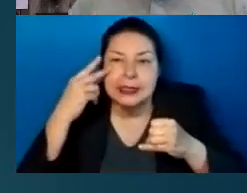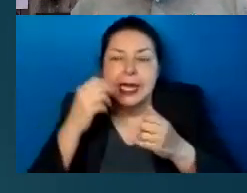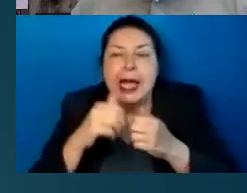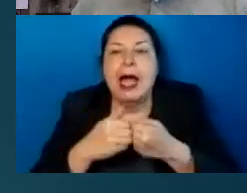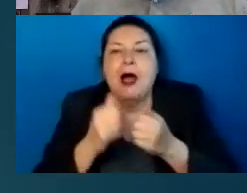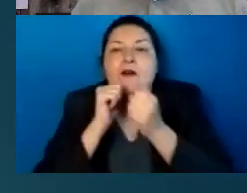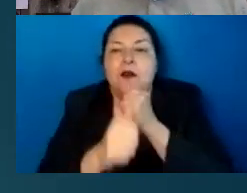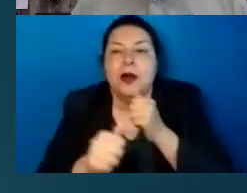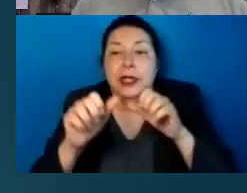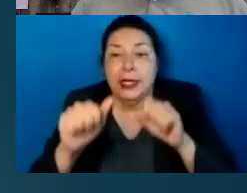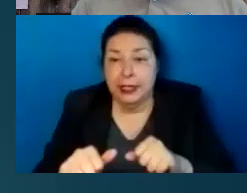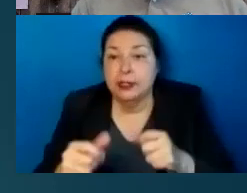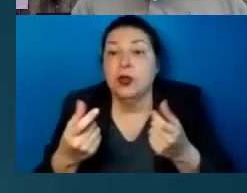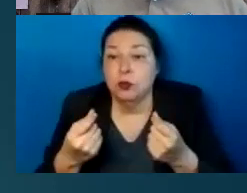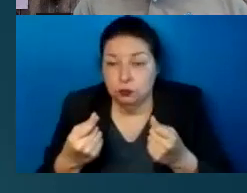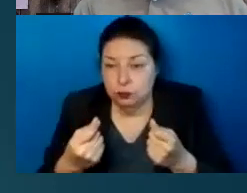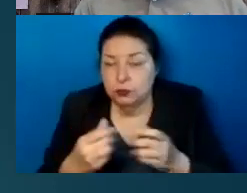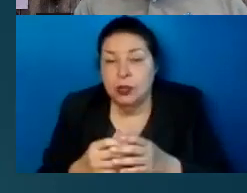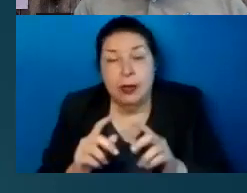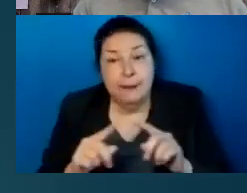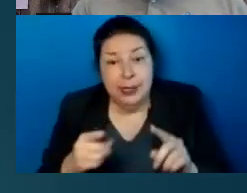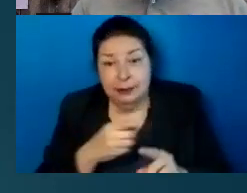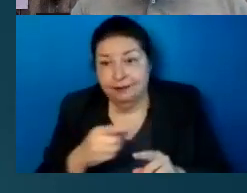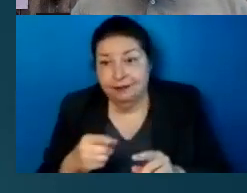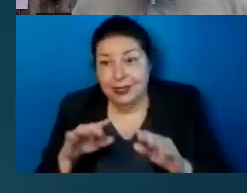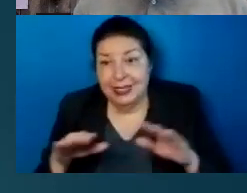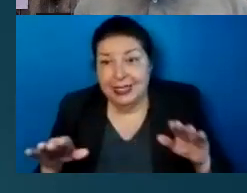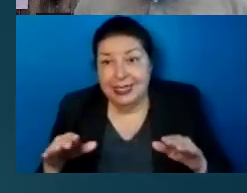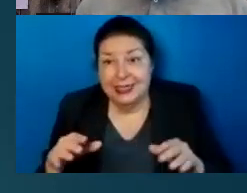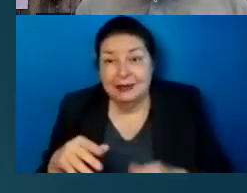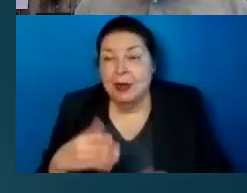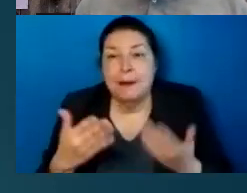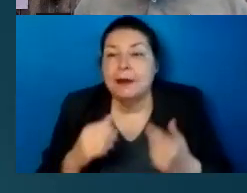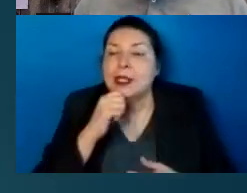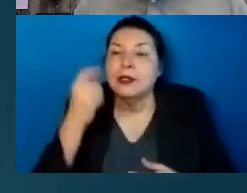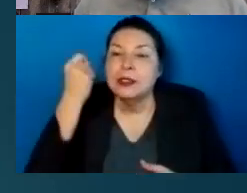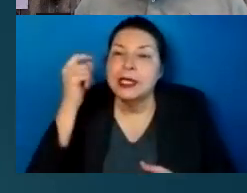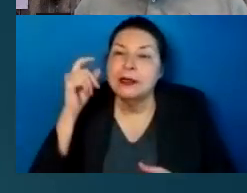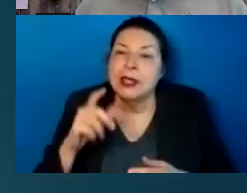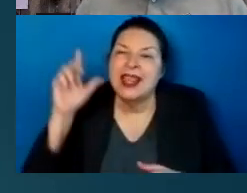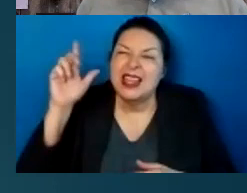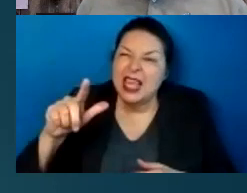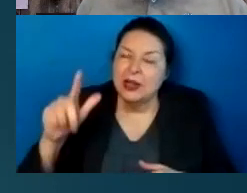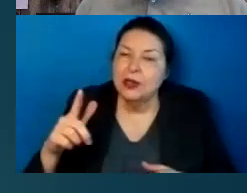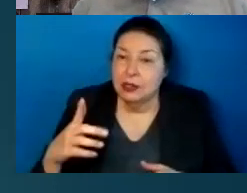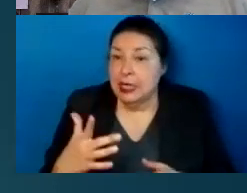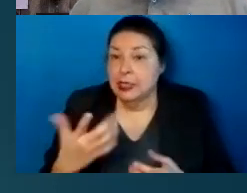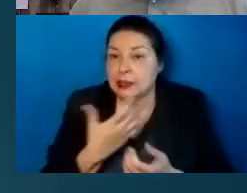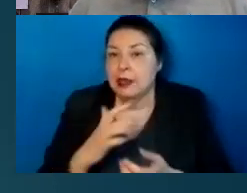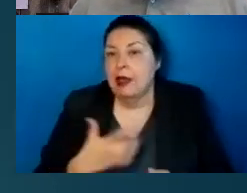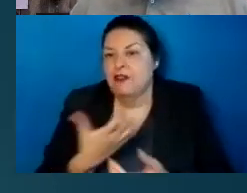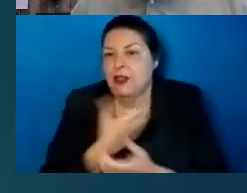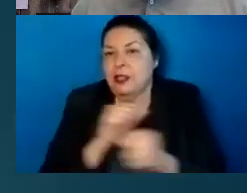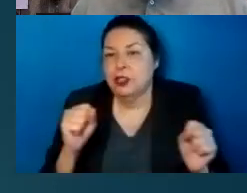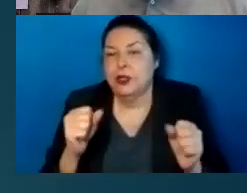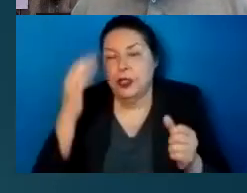also, to them, although they may not realize it until much later, that there is a sense of security knowing how far